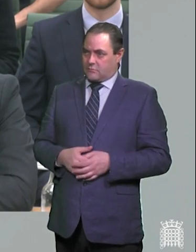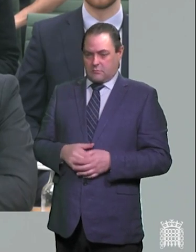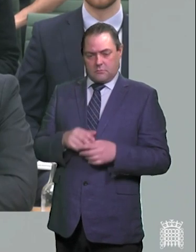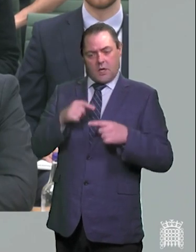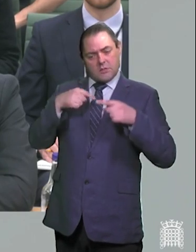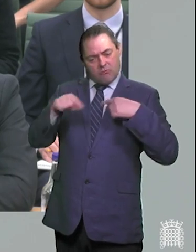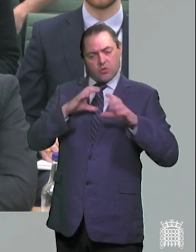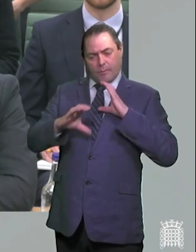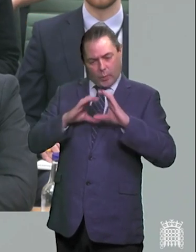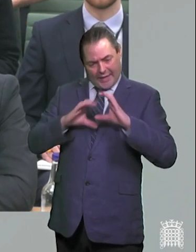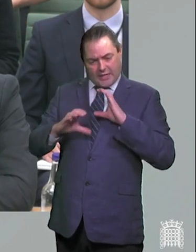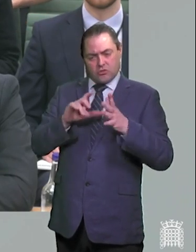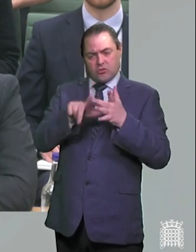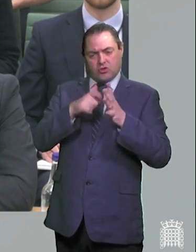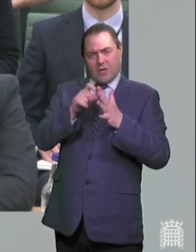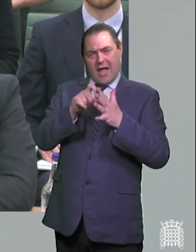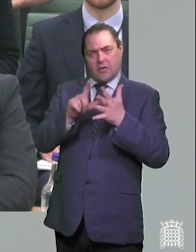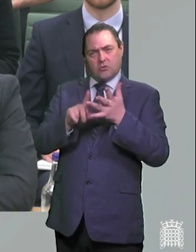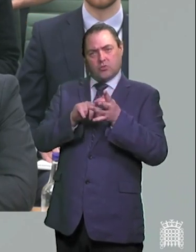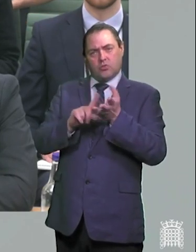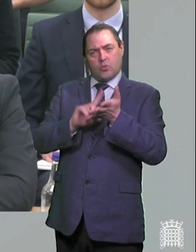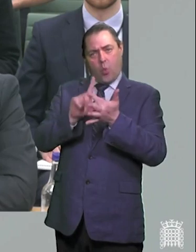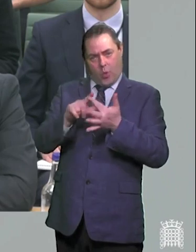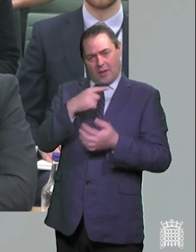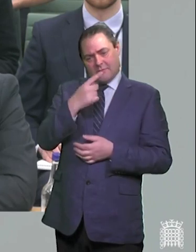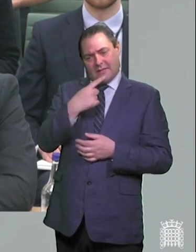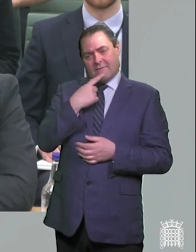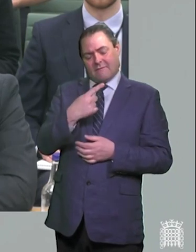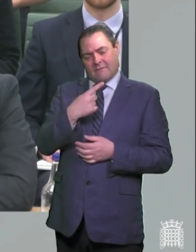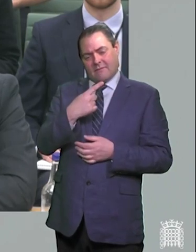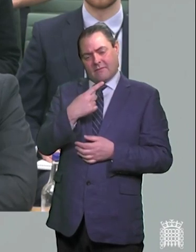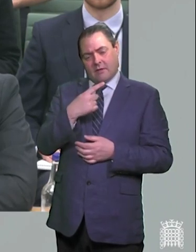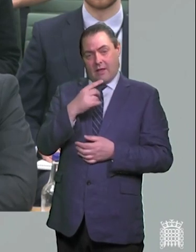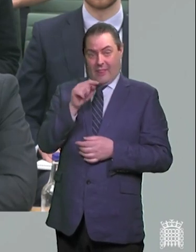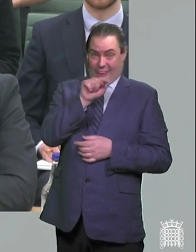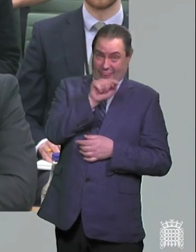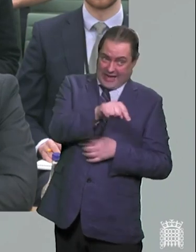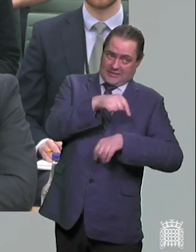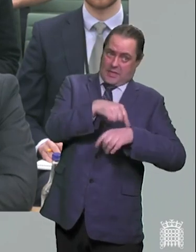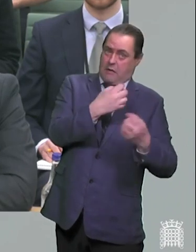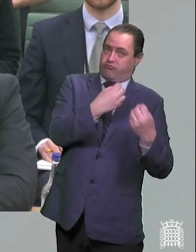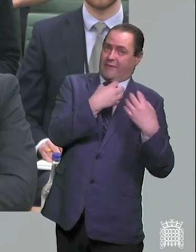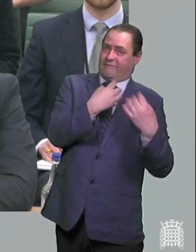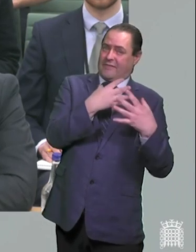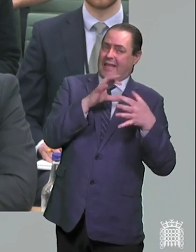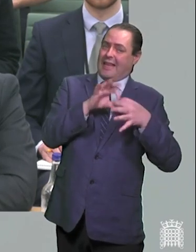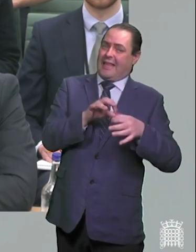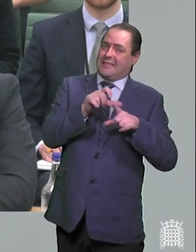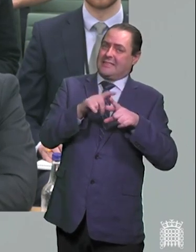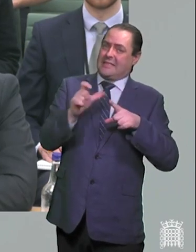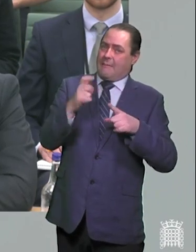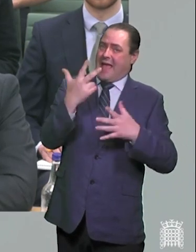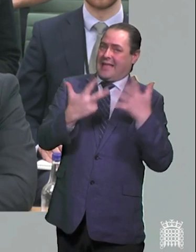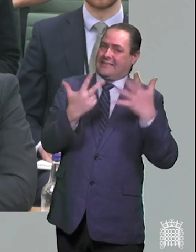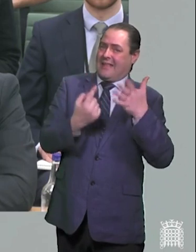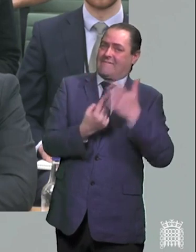Director of Communications, Jack Doyle, did not say at the time that he briefed me about the December the